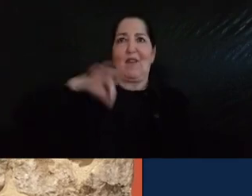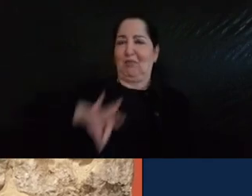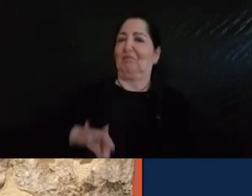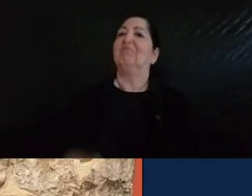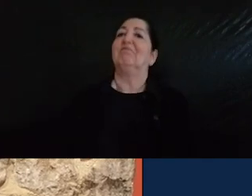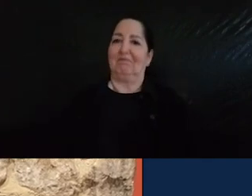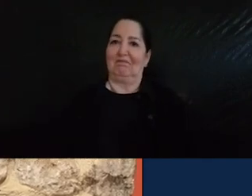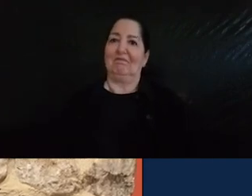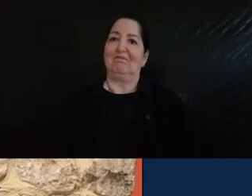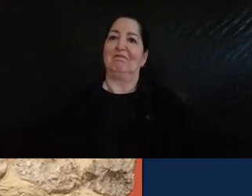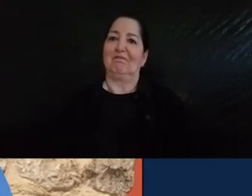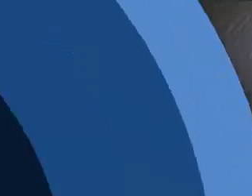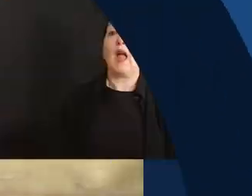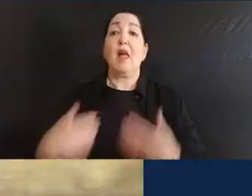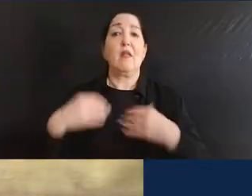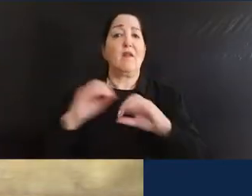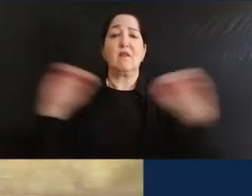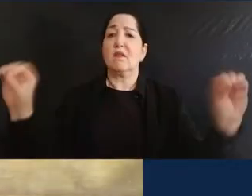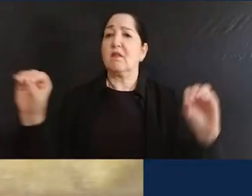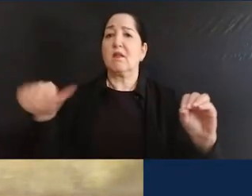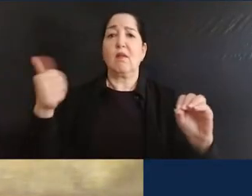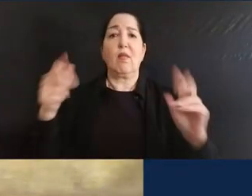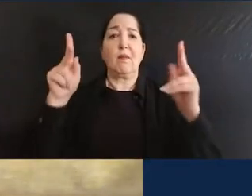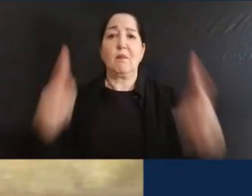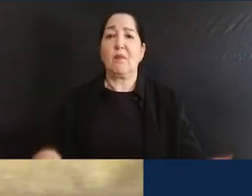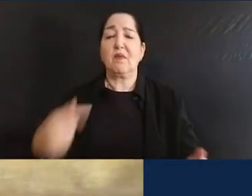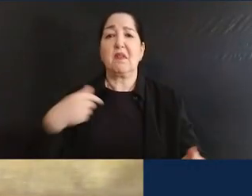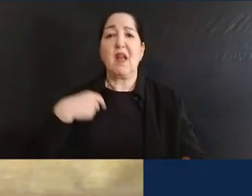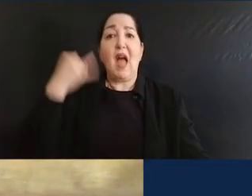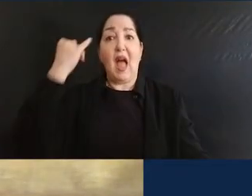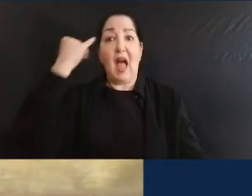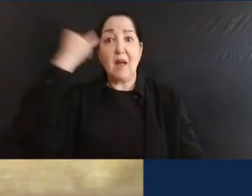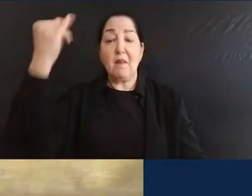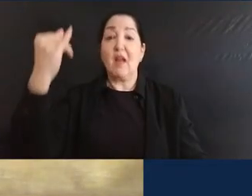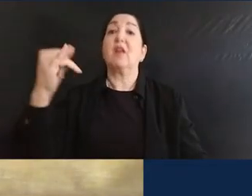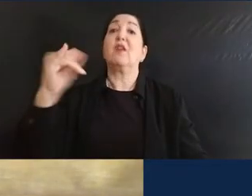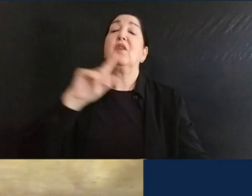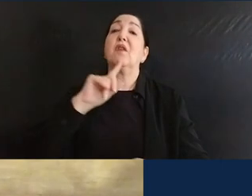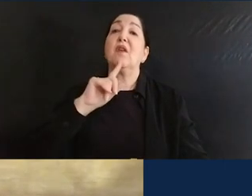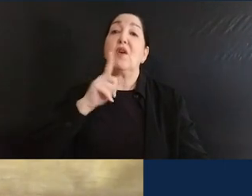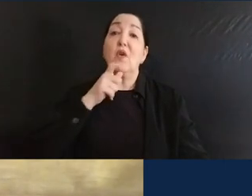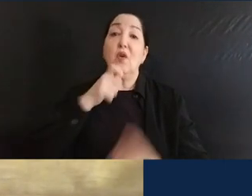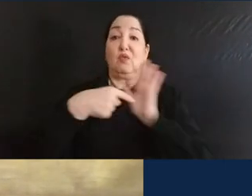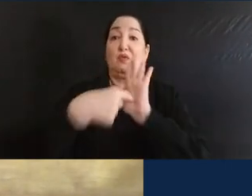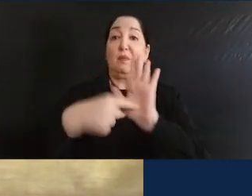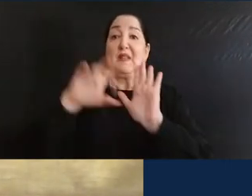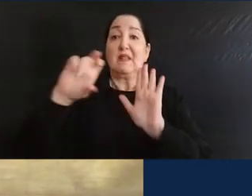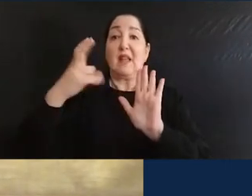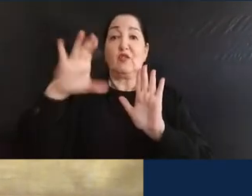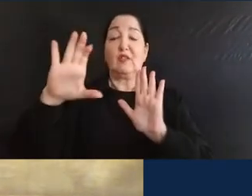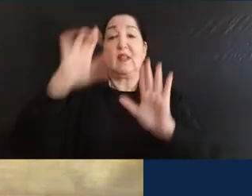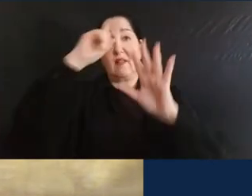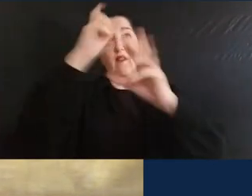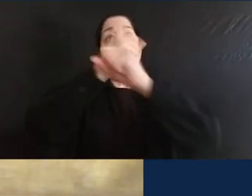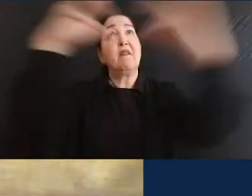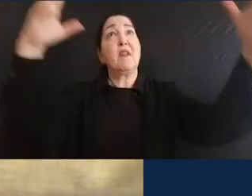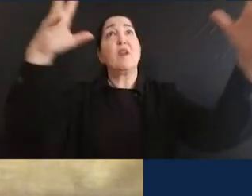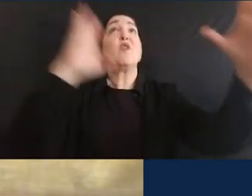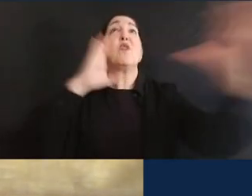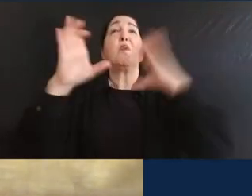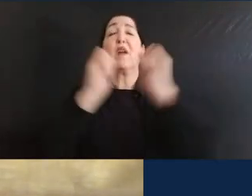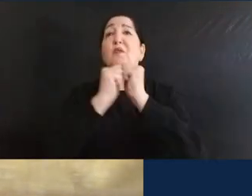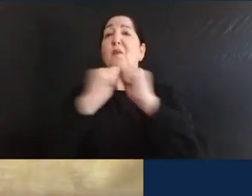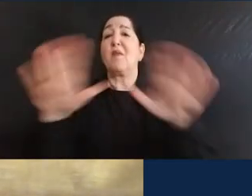good. There is no one that I can think of who exemplifies CHC's vision of communications